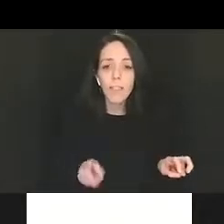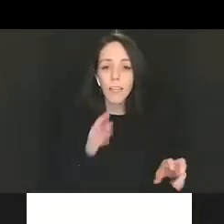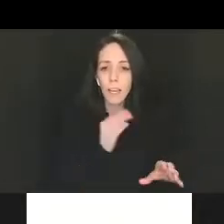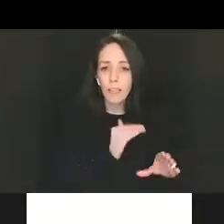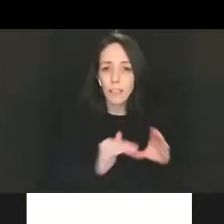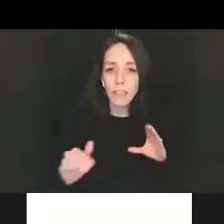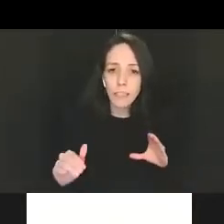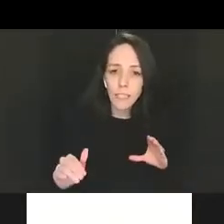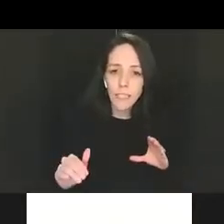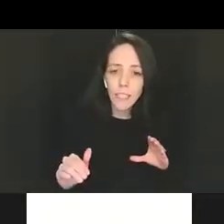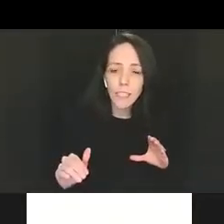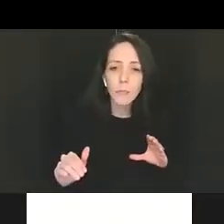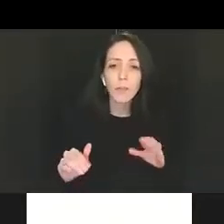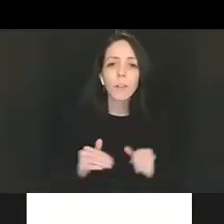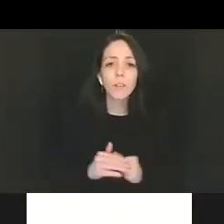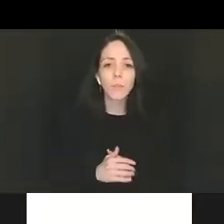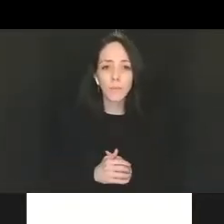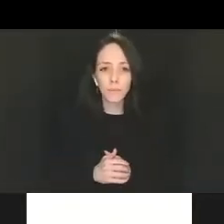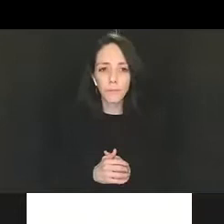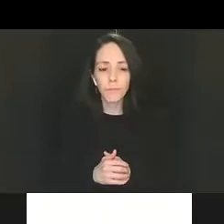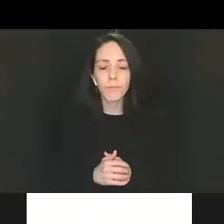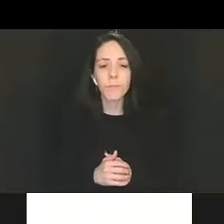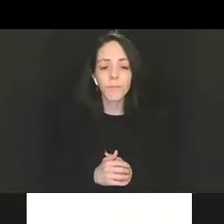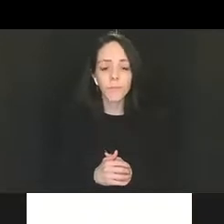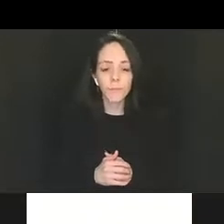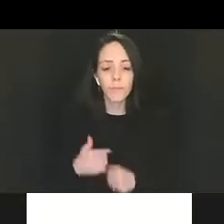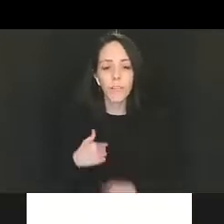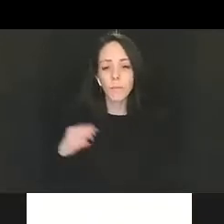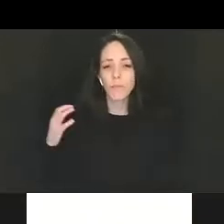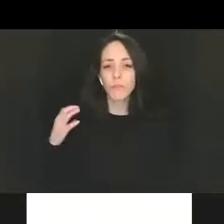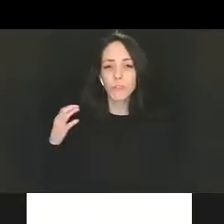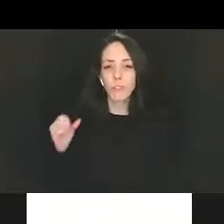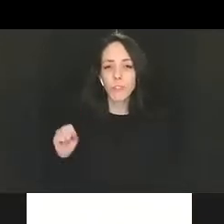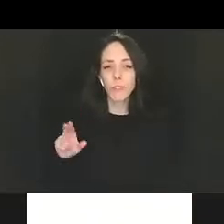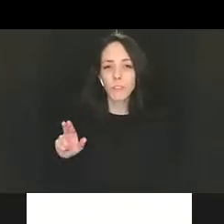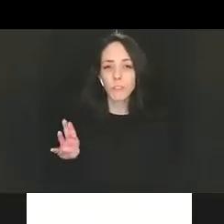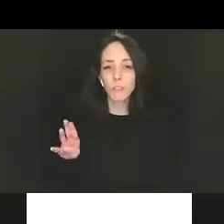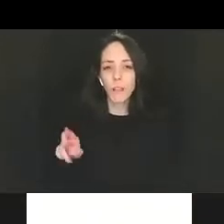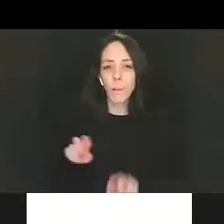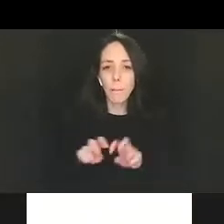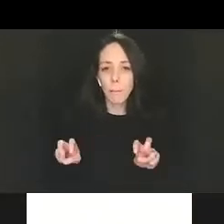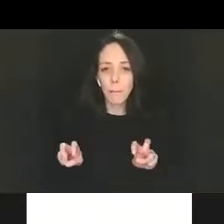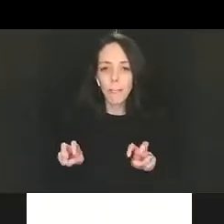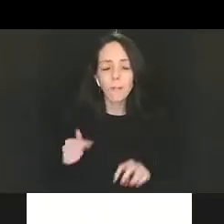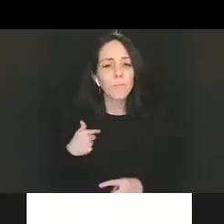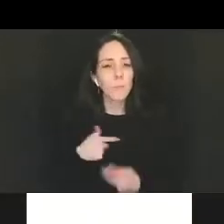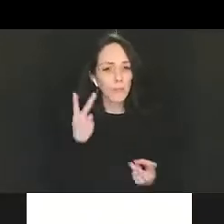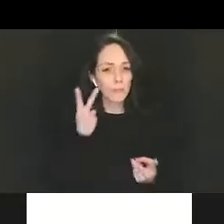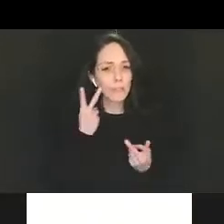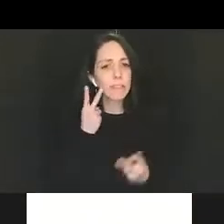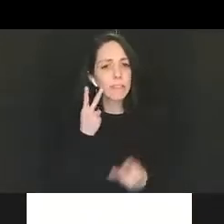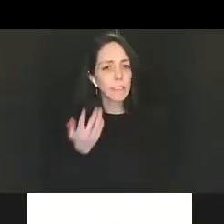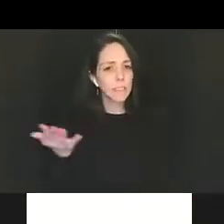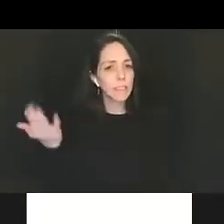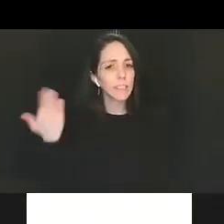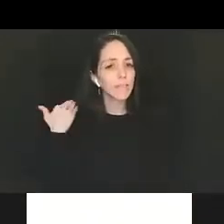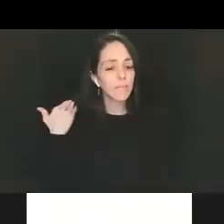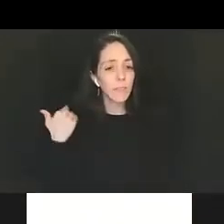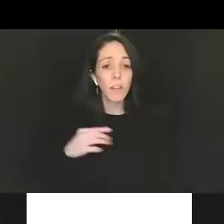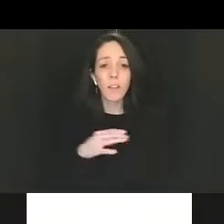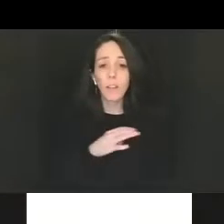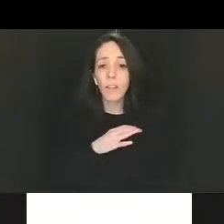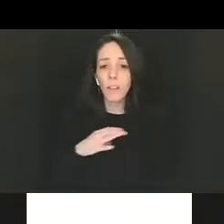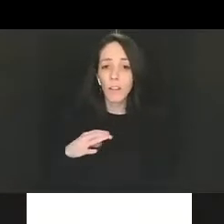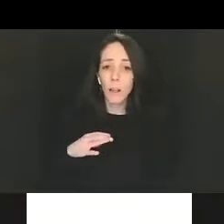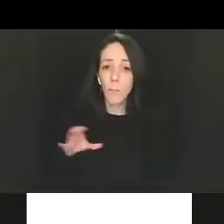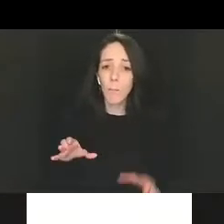Significant Natural Resources Subcommittee, and we see that in previous years, the commission has